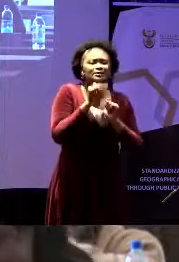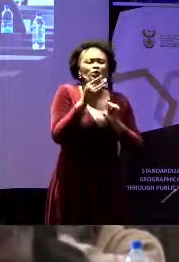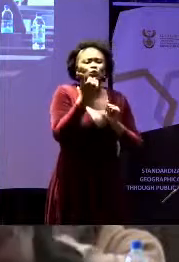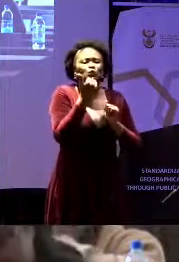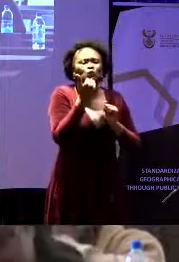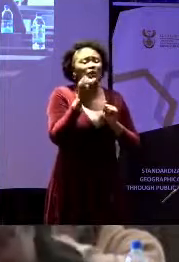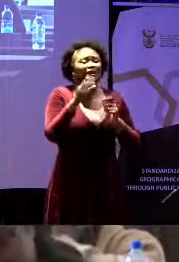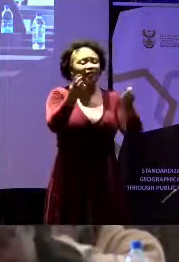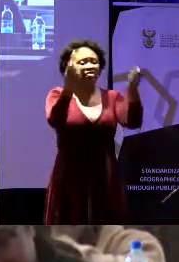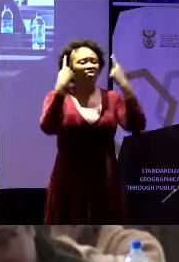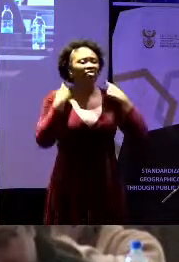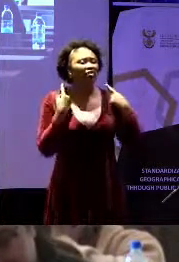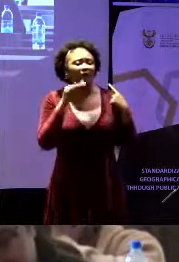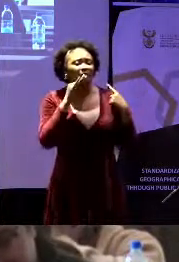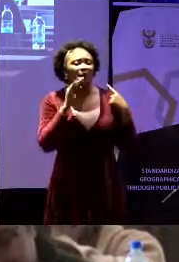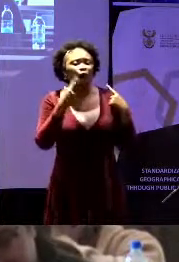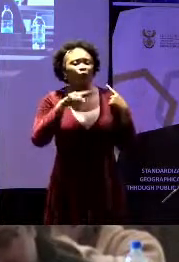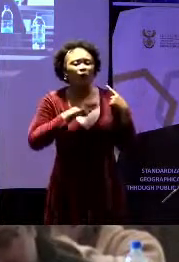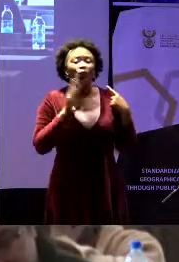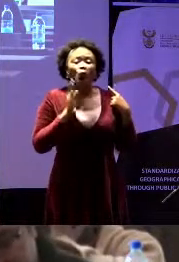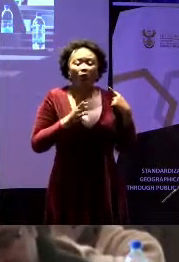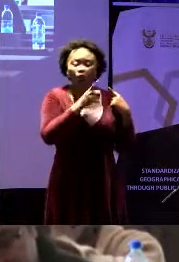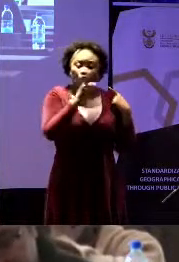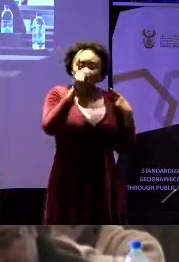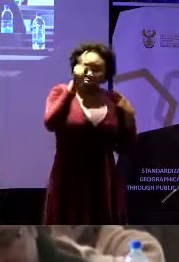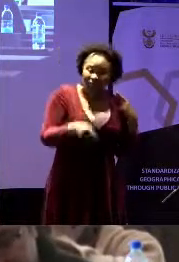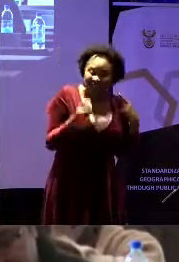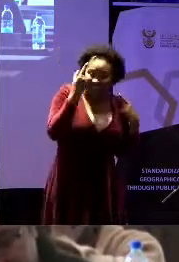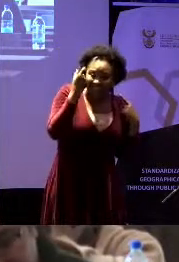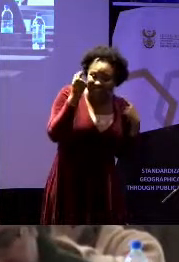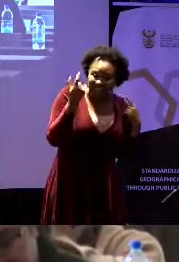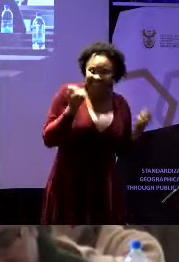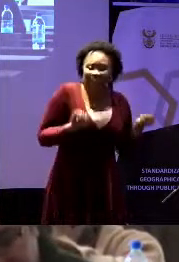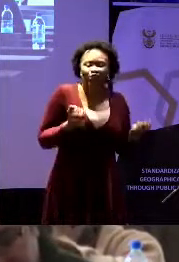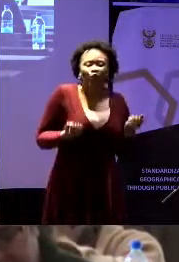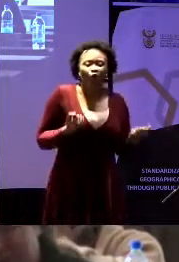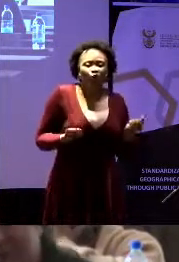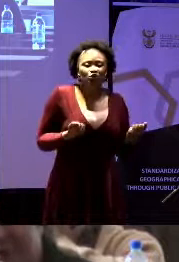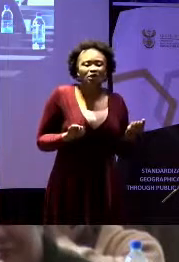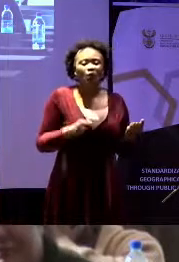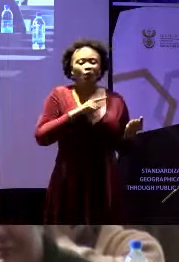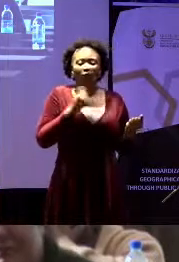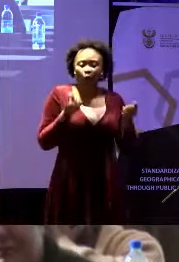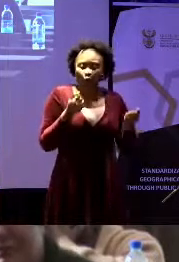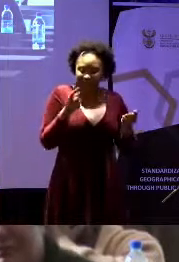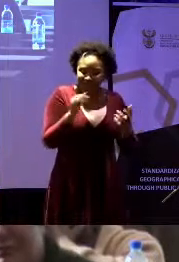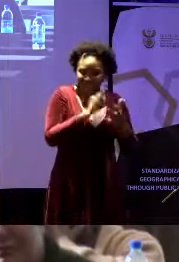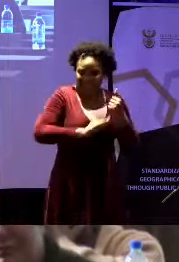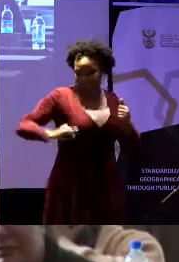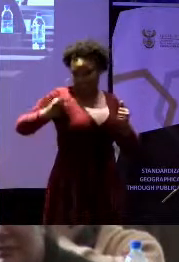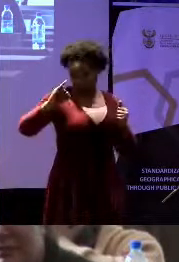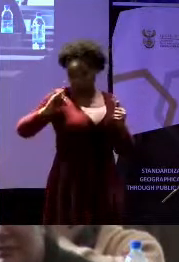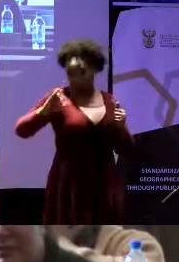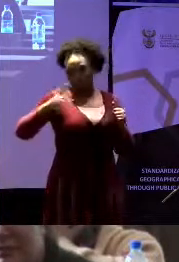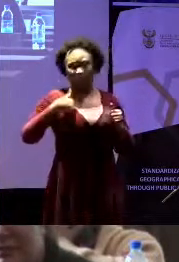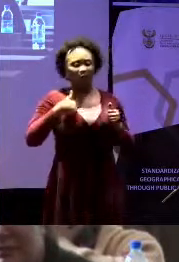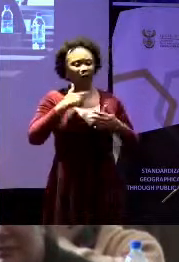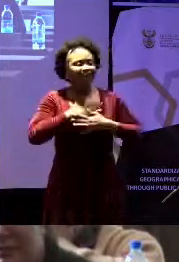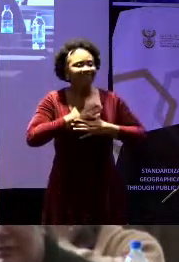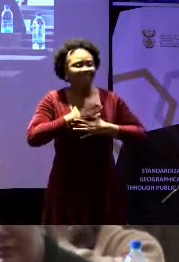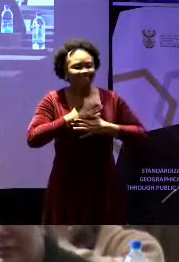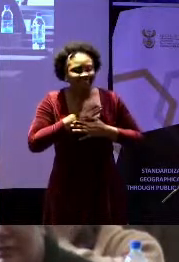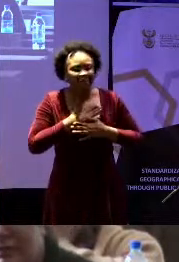If you do not understand that, we will make you understand in the courts of this country who is an independent judiciary. So I am appealing